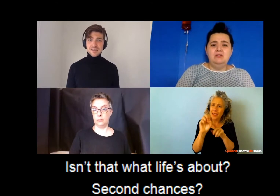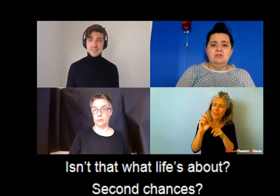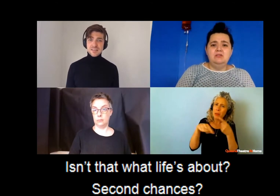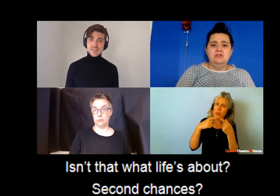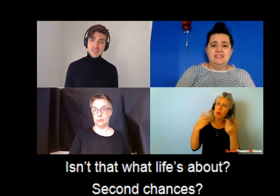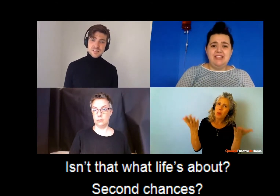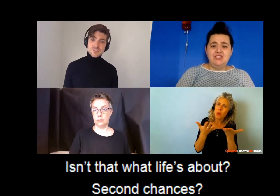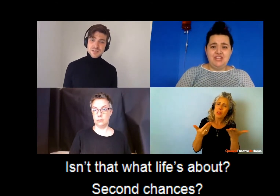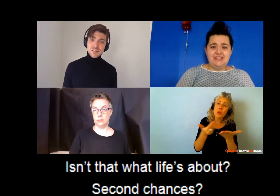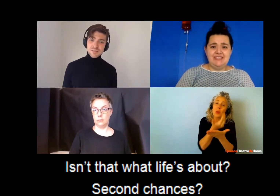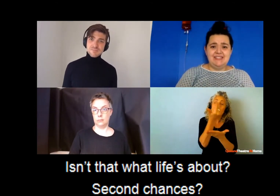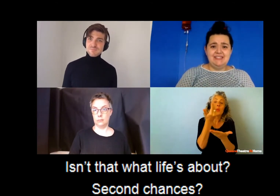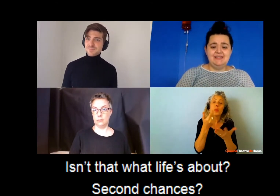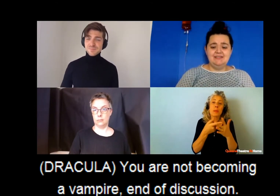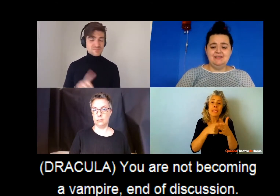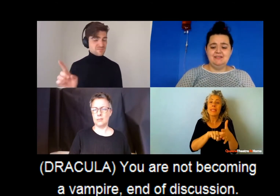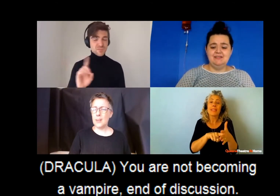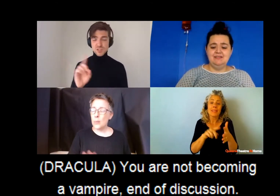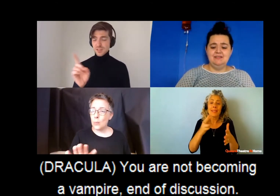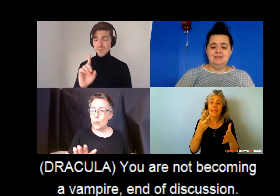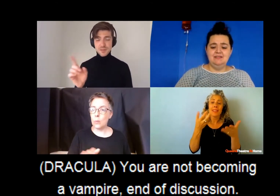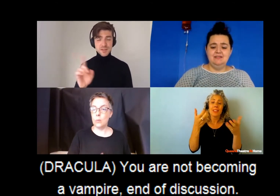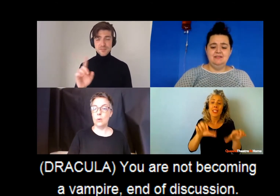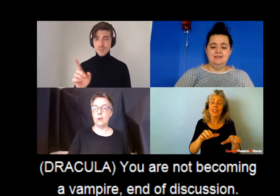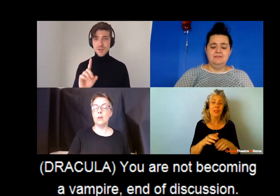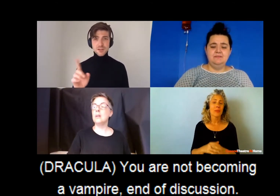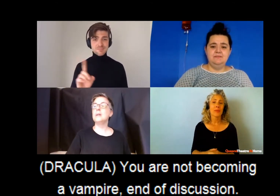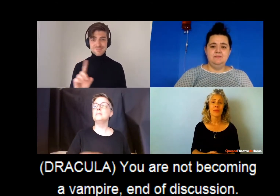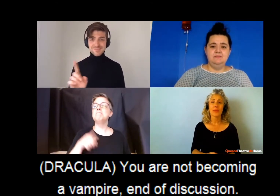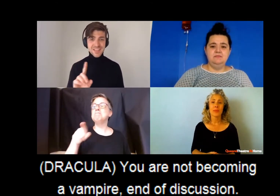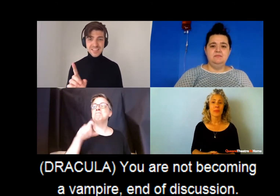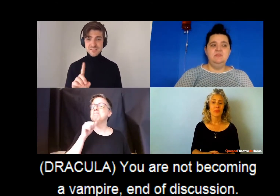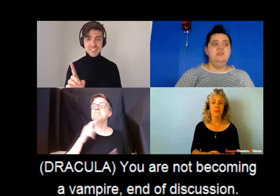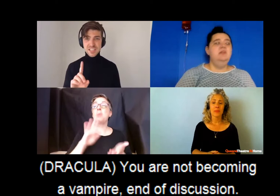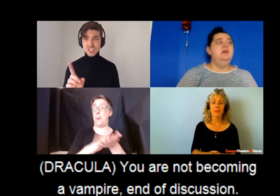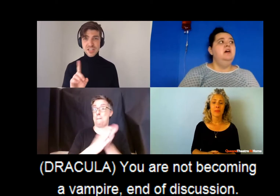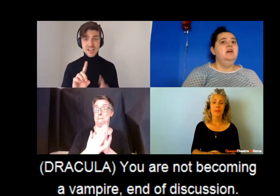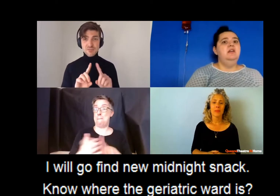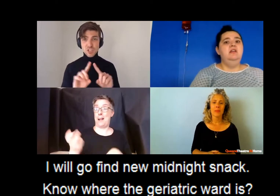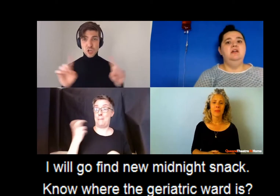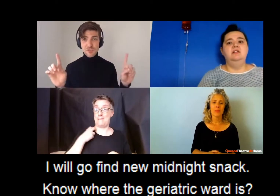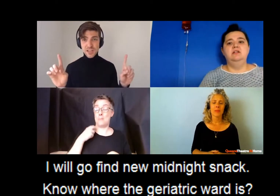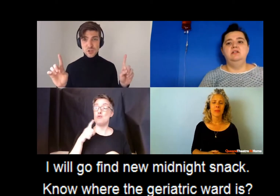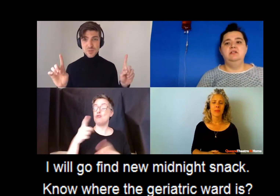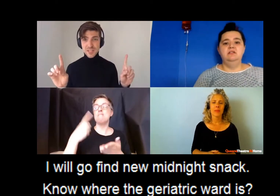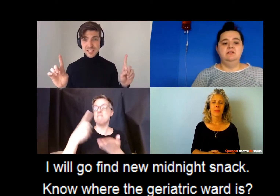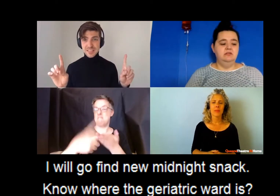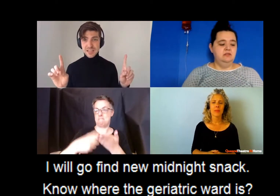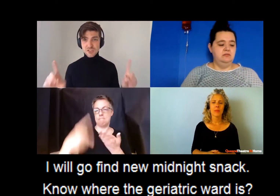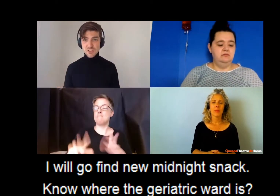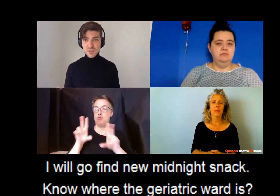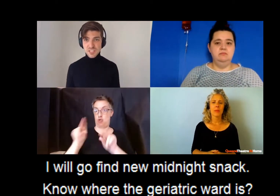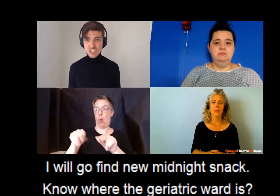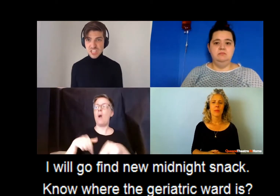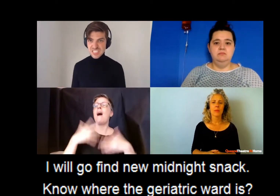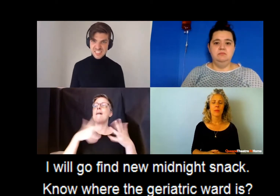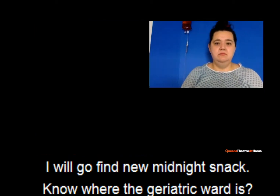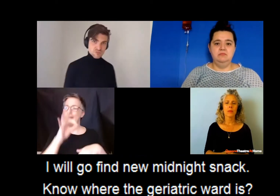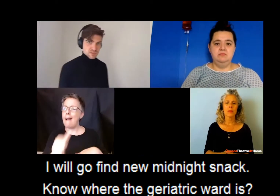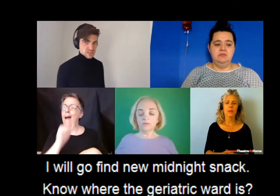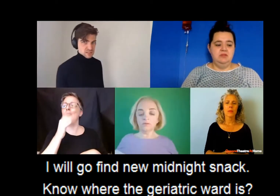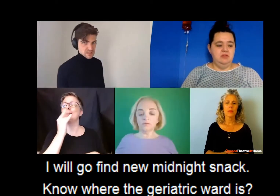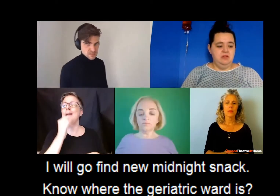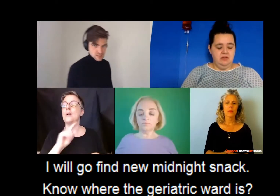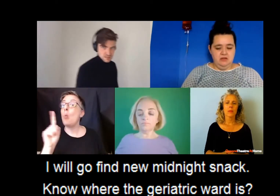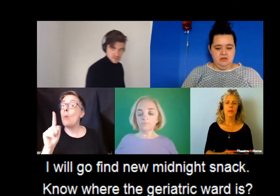about? Second chance. You're not becoming a vampire. End of discussion. I will go find new midnight snack. You know where the